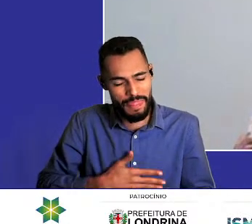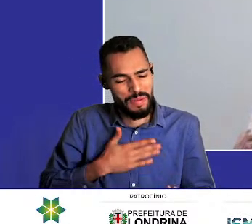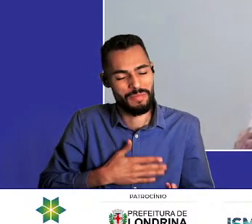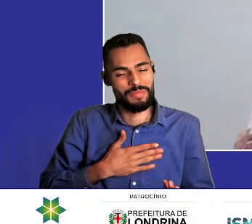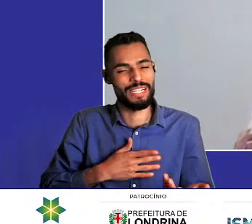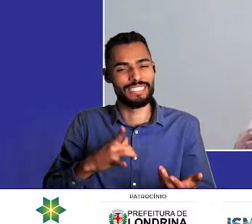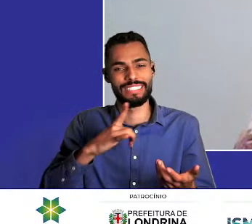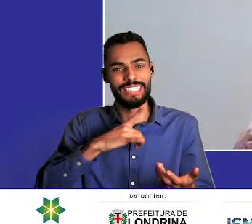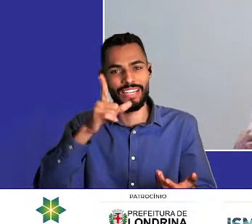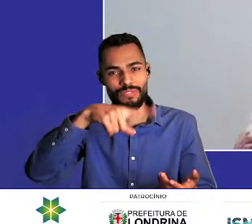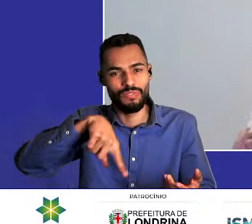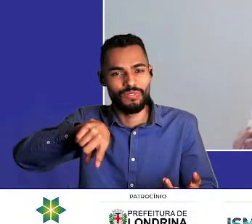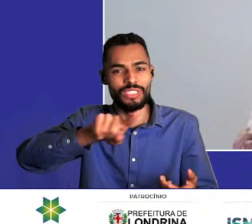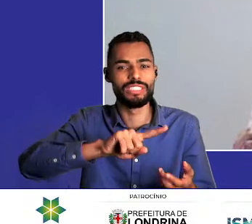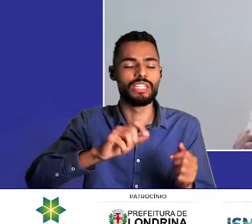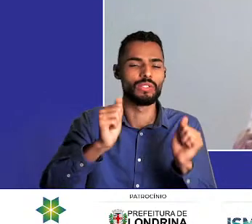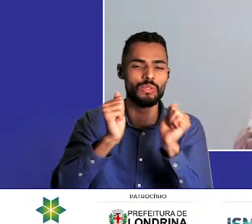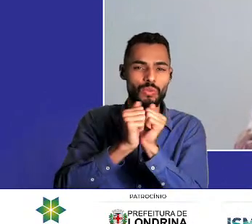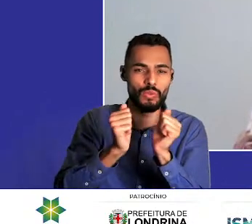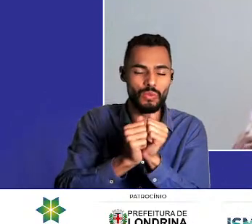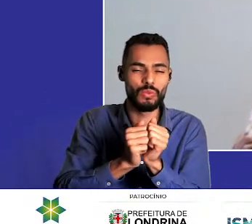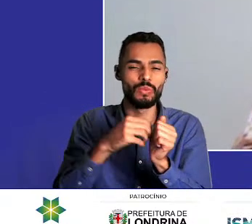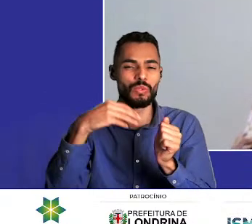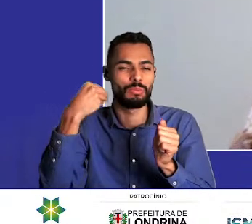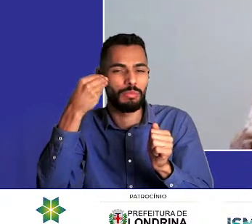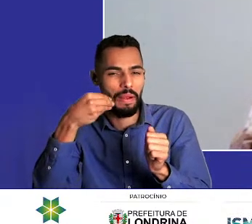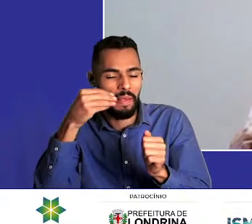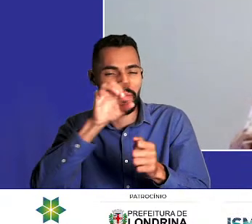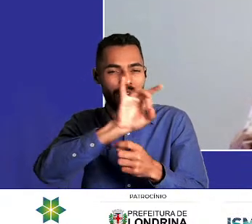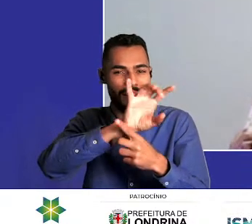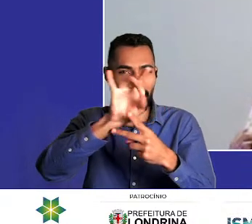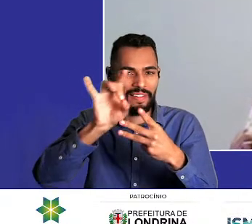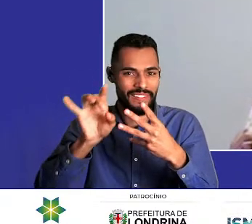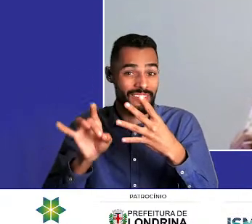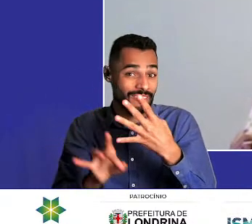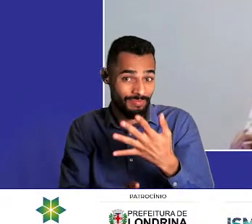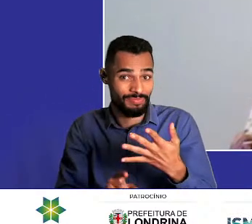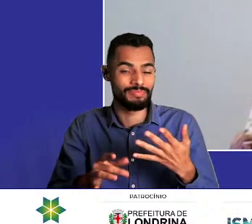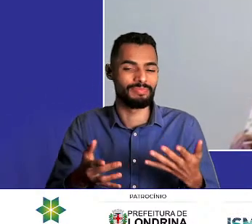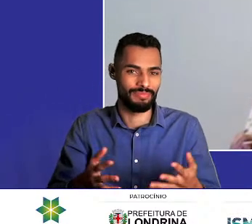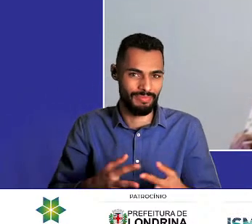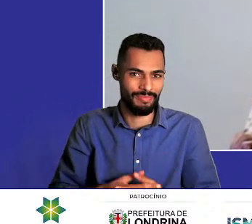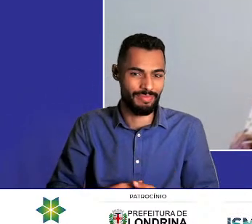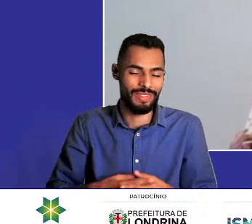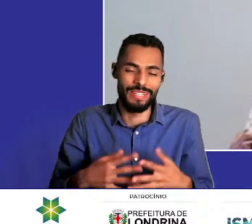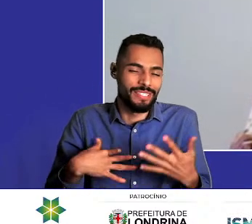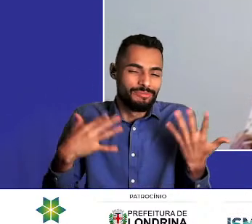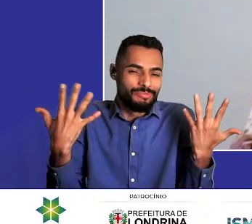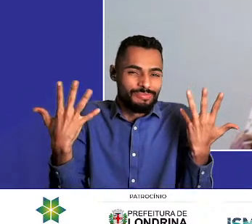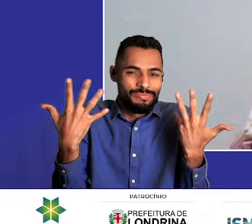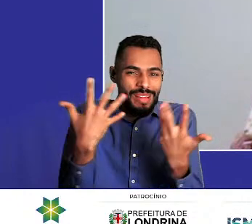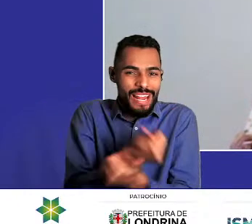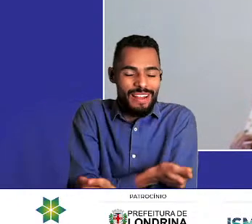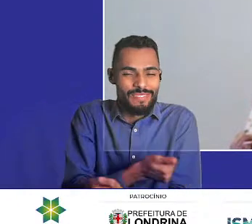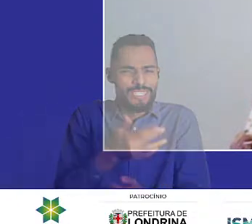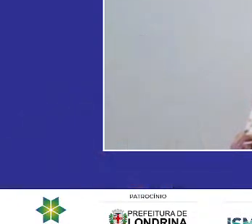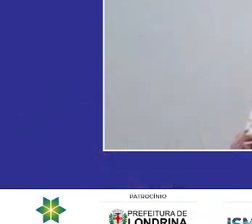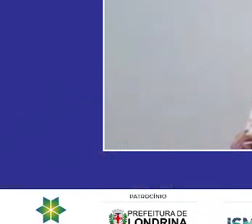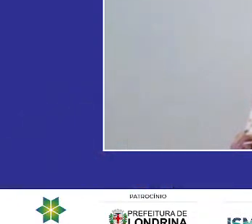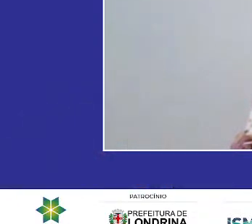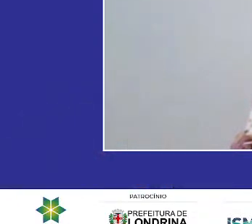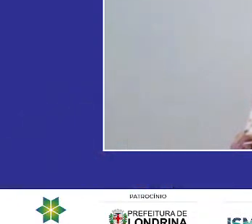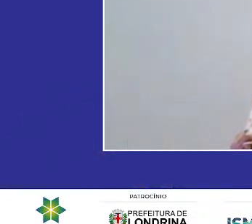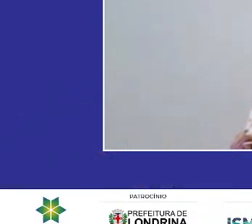is always lovely hearing people talk about music education and people who are